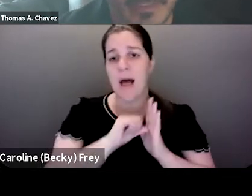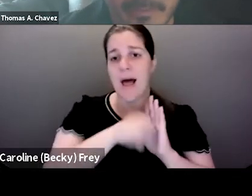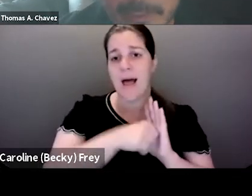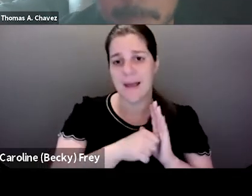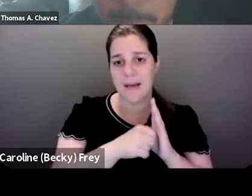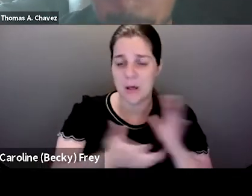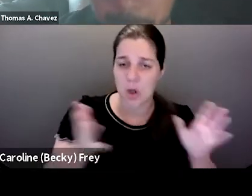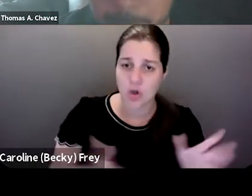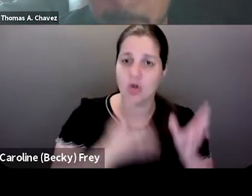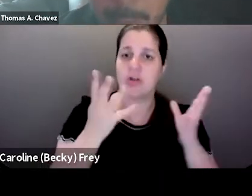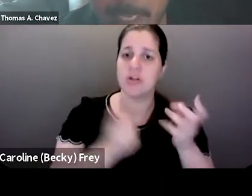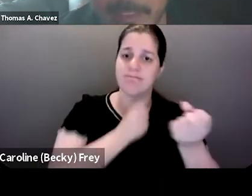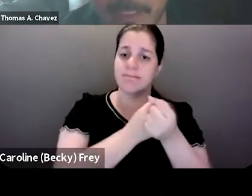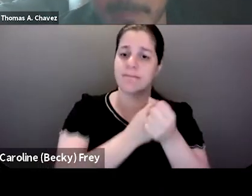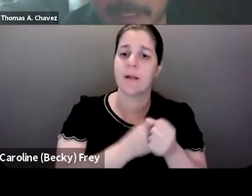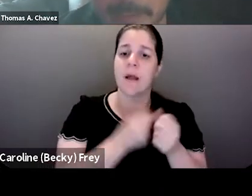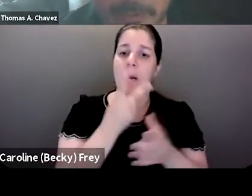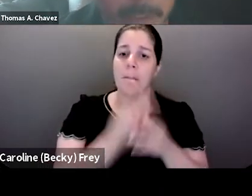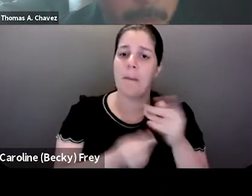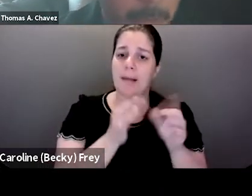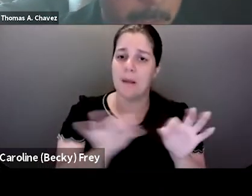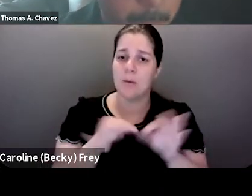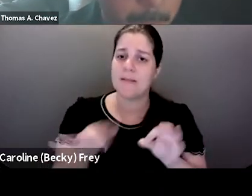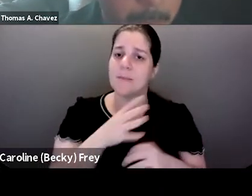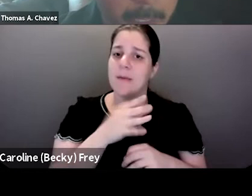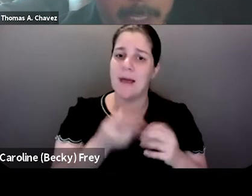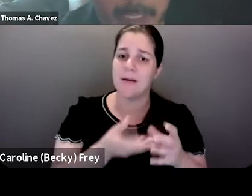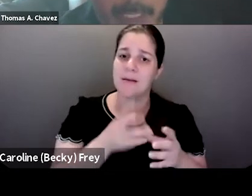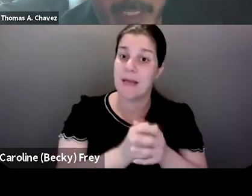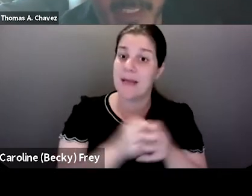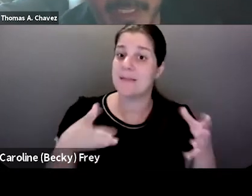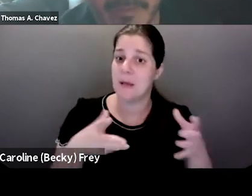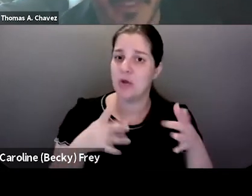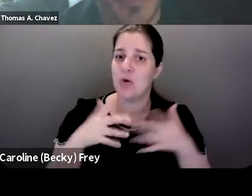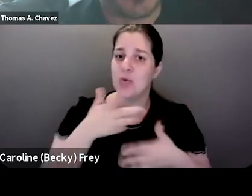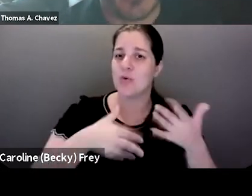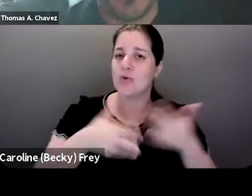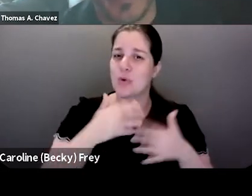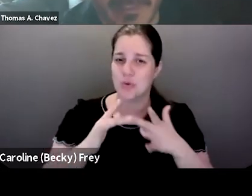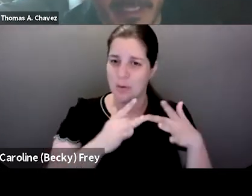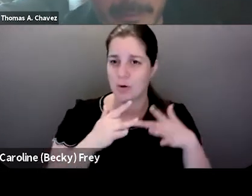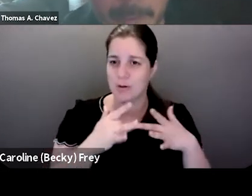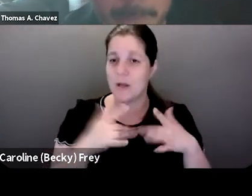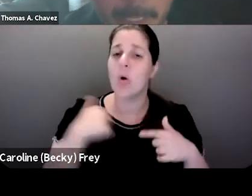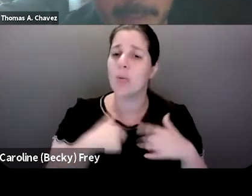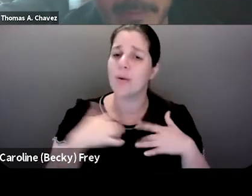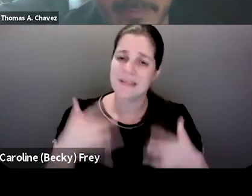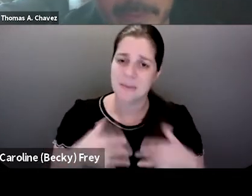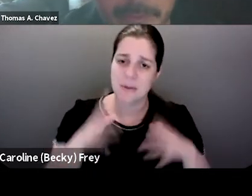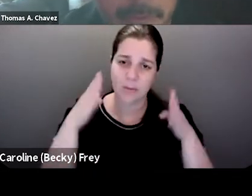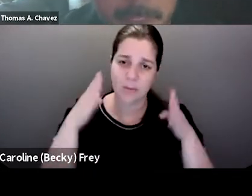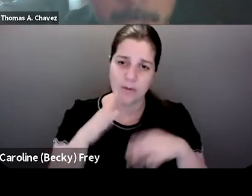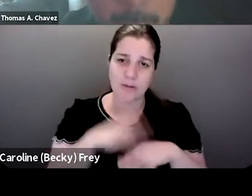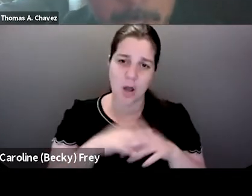biculturalism, bilingualism, and expanding their social networks. We might focus on